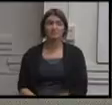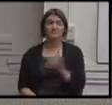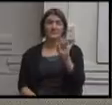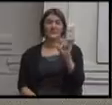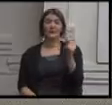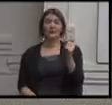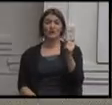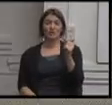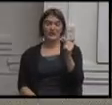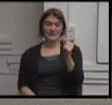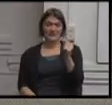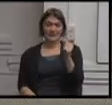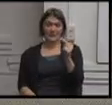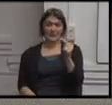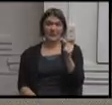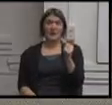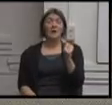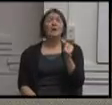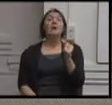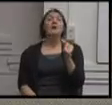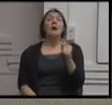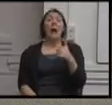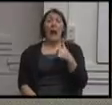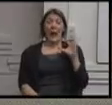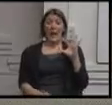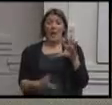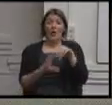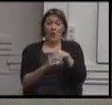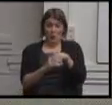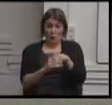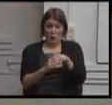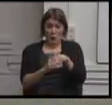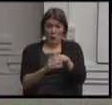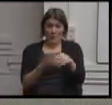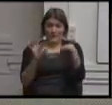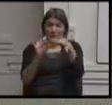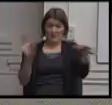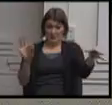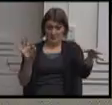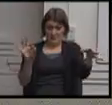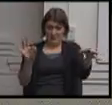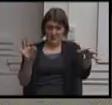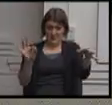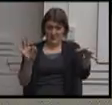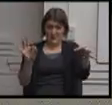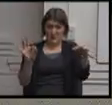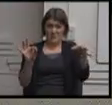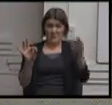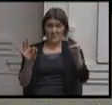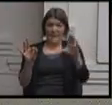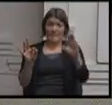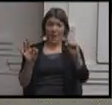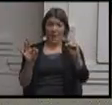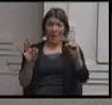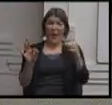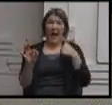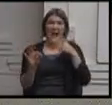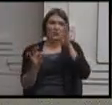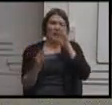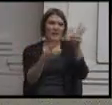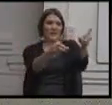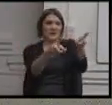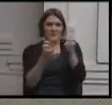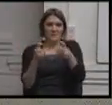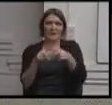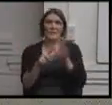The language that I included in the memo is quoted directly from